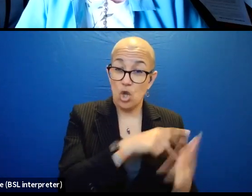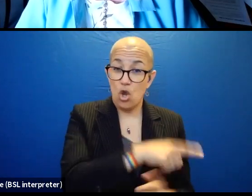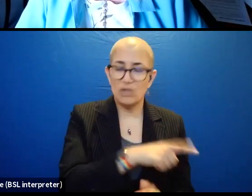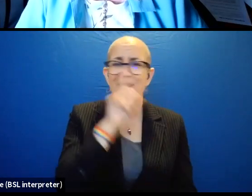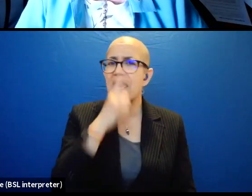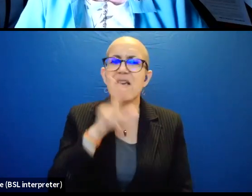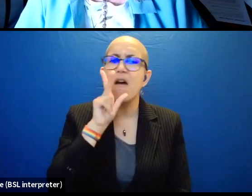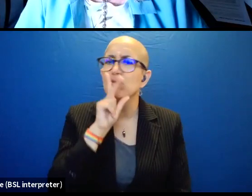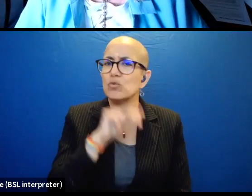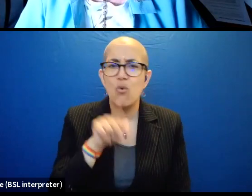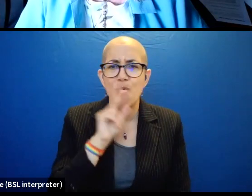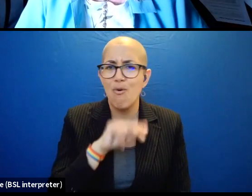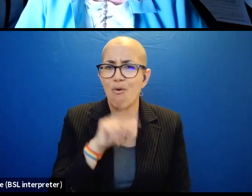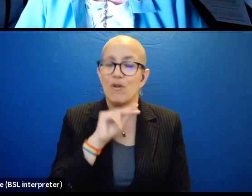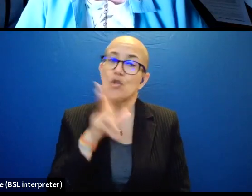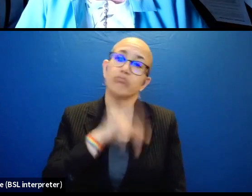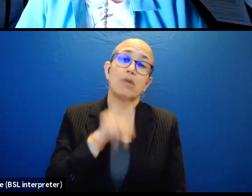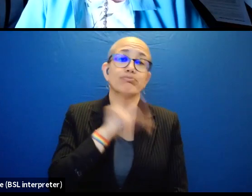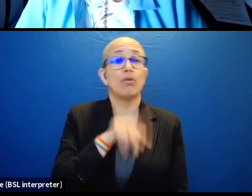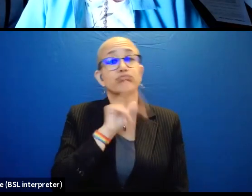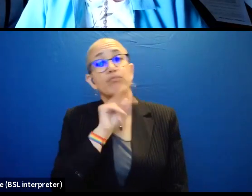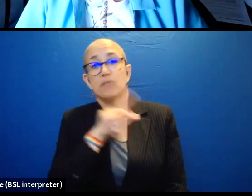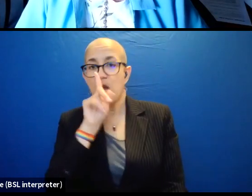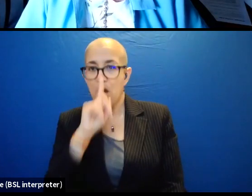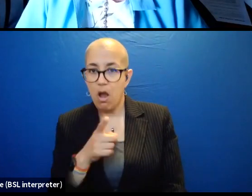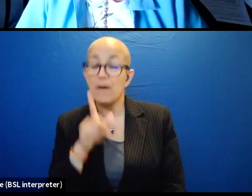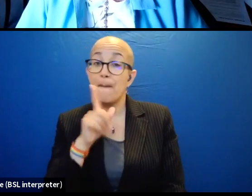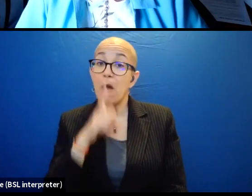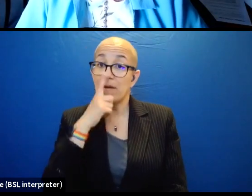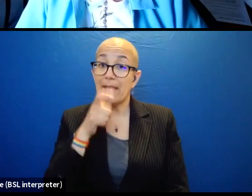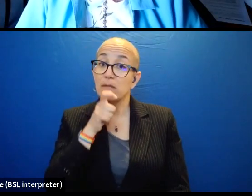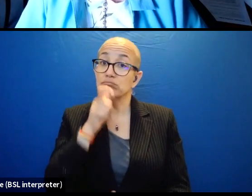talk like you and I can, but he can say stuff.